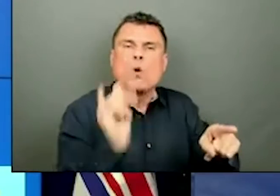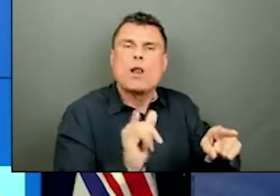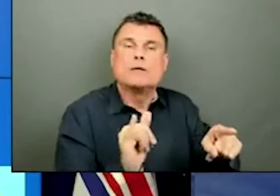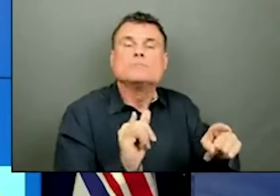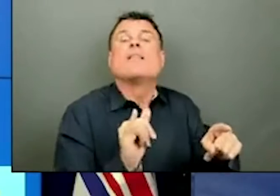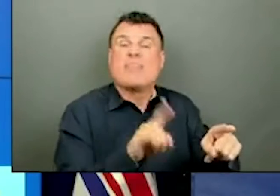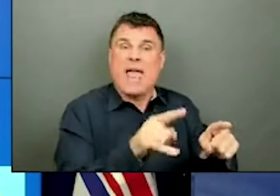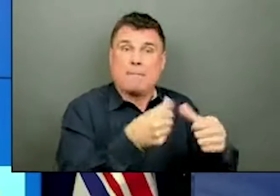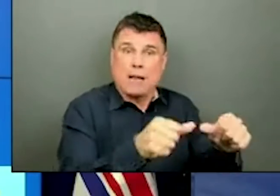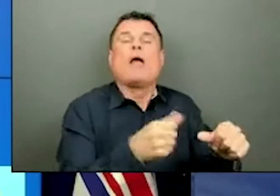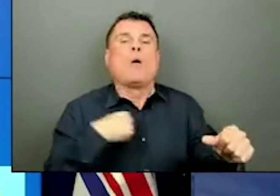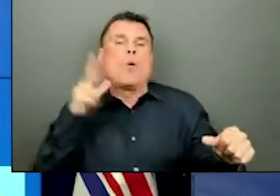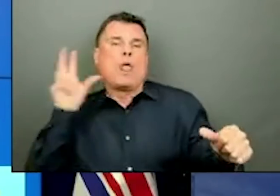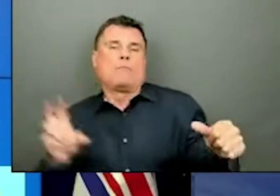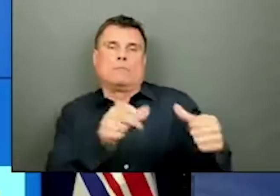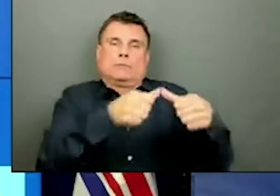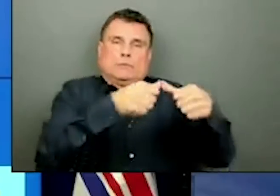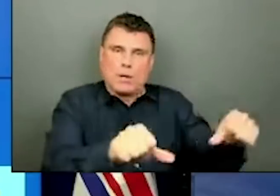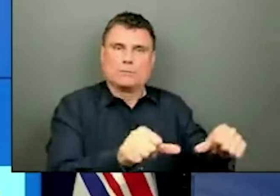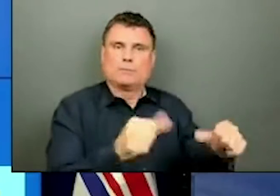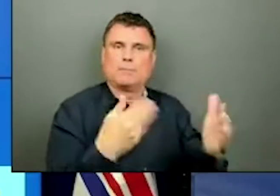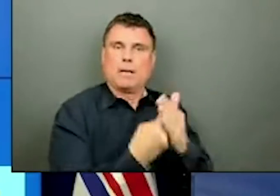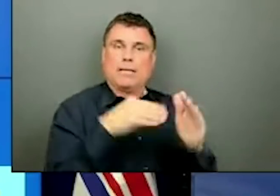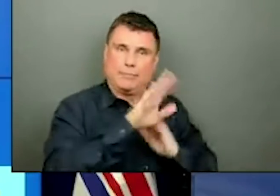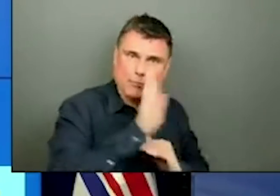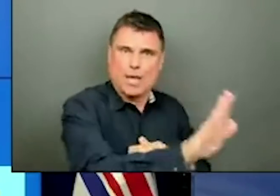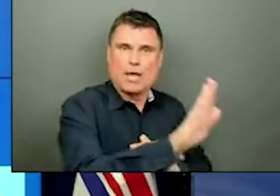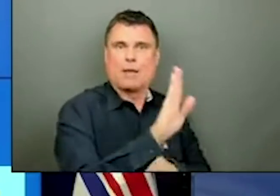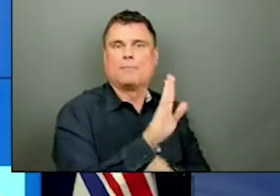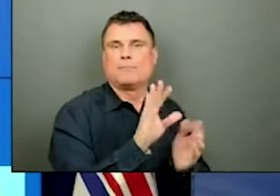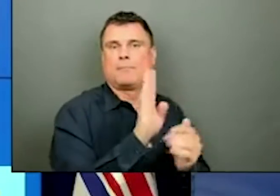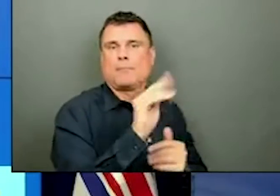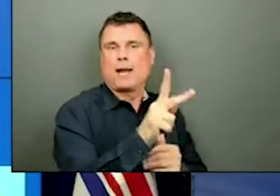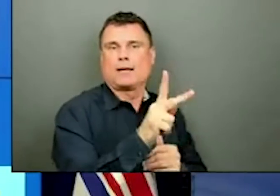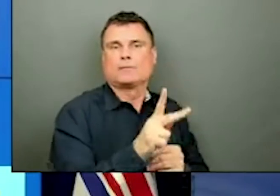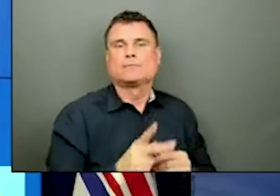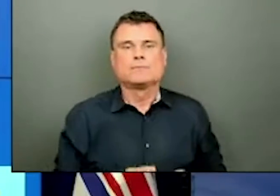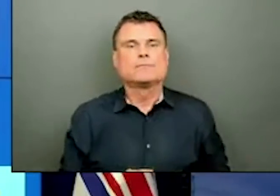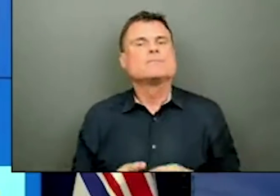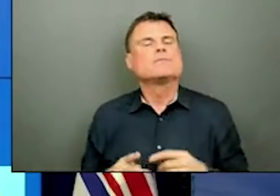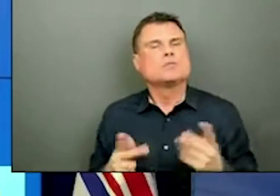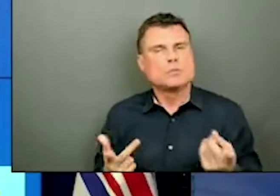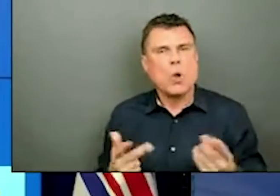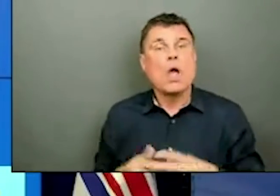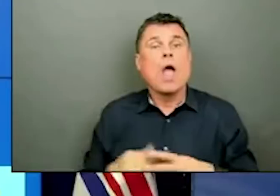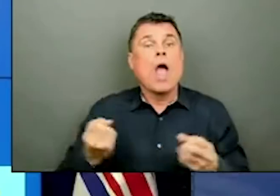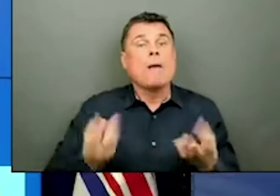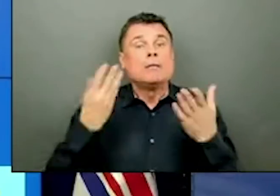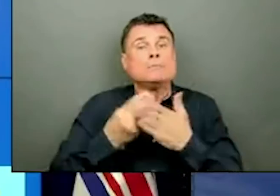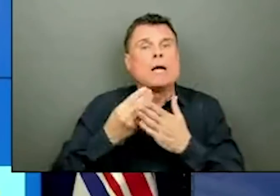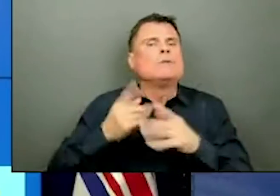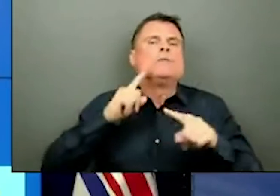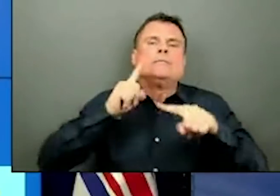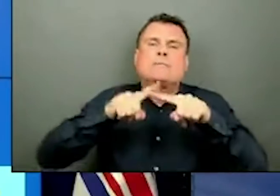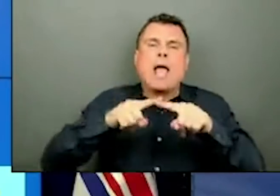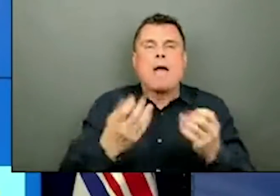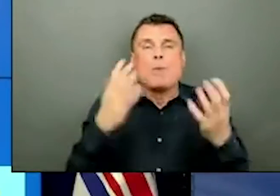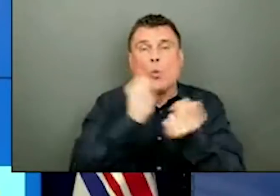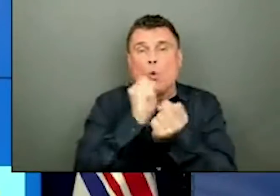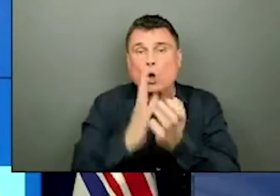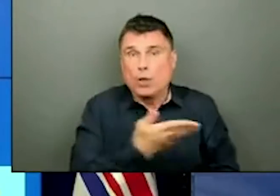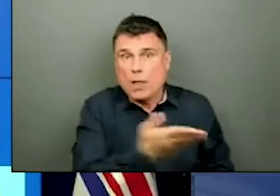It's very simple. It will be scaled according to how many employees you have. Even if you're a yoga studio and you have just yourself